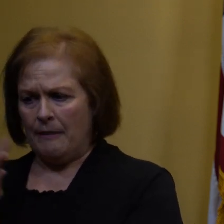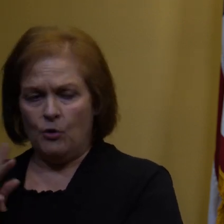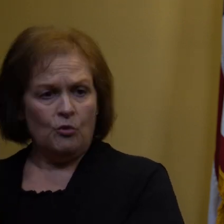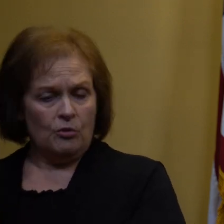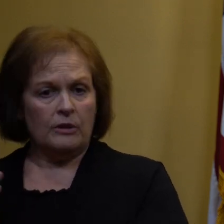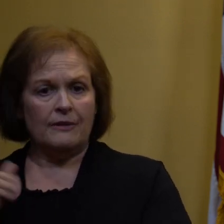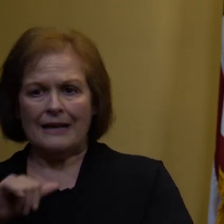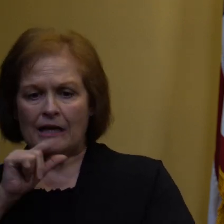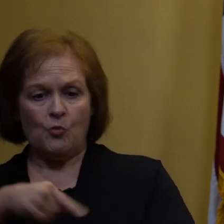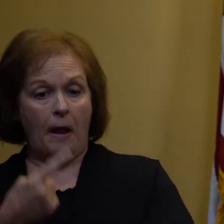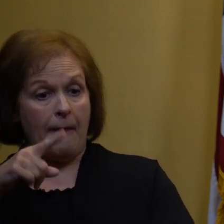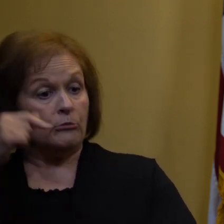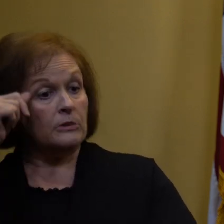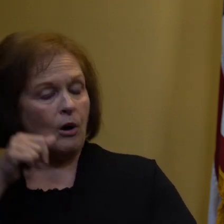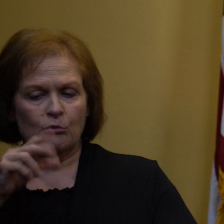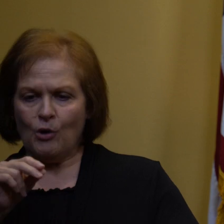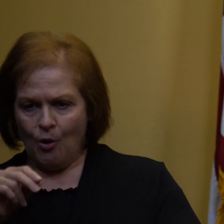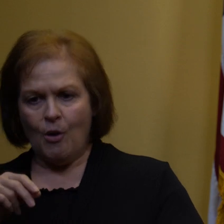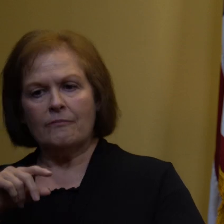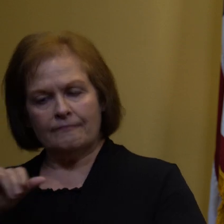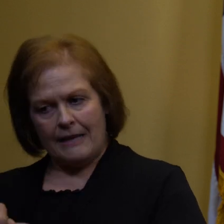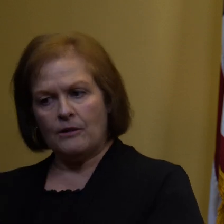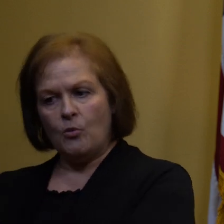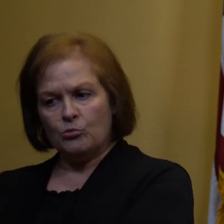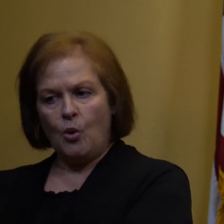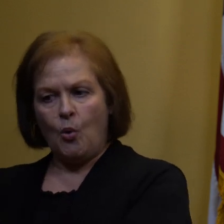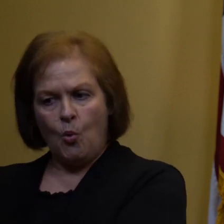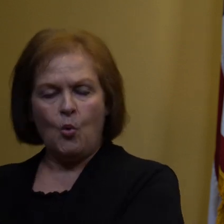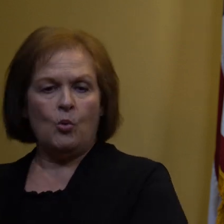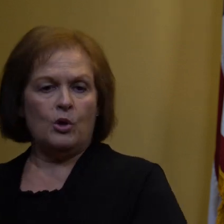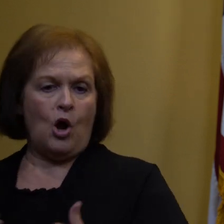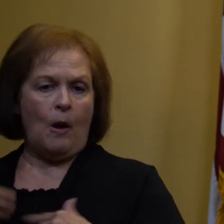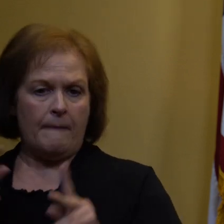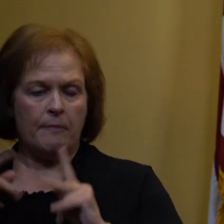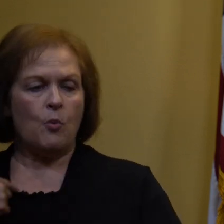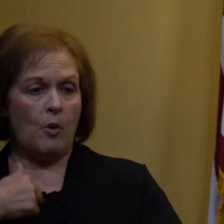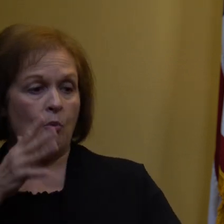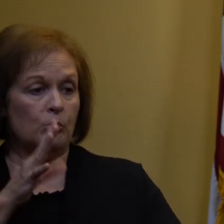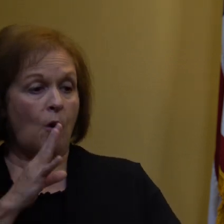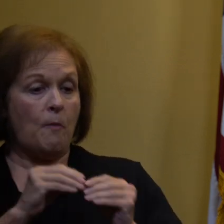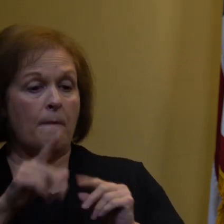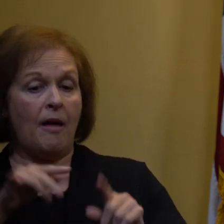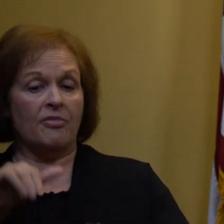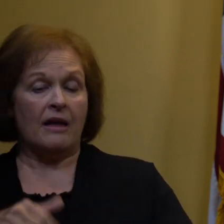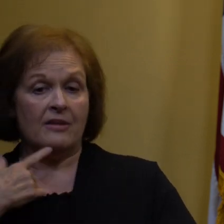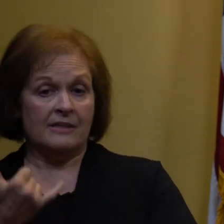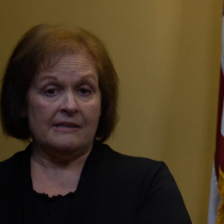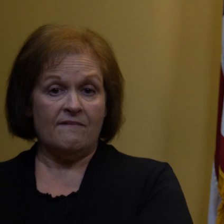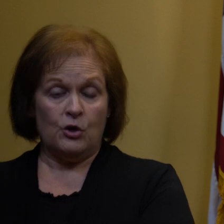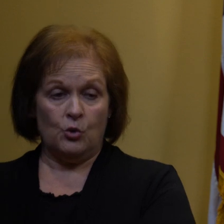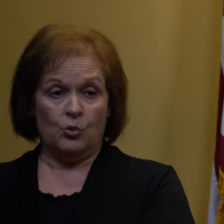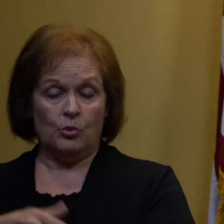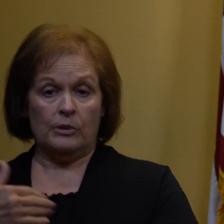longer just about adults, it's about our young people. And we'll talk more about this afternoon as the city of New Orleans has put